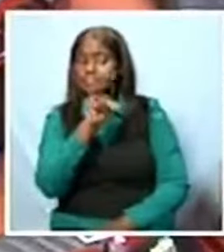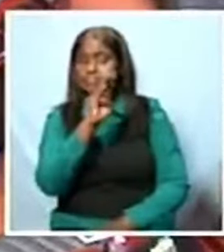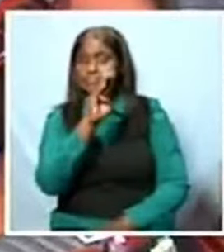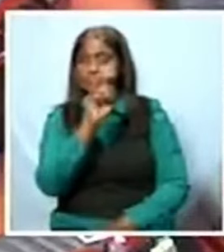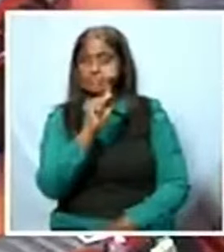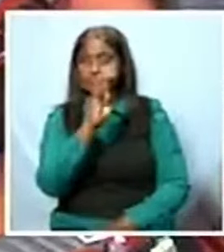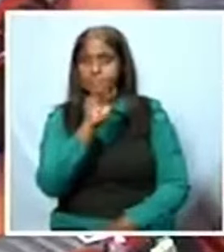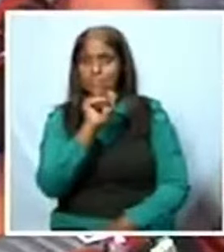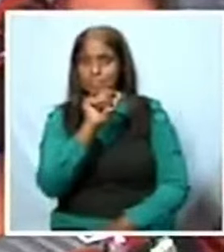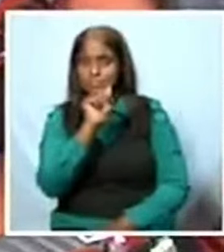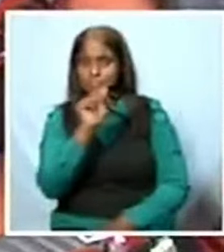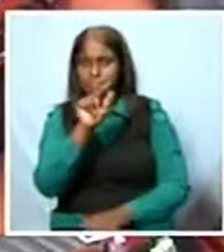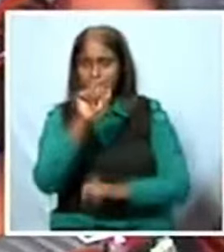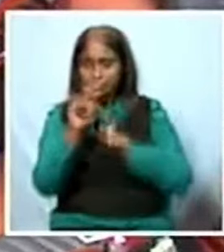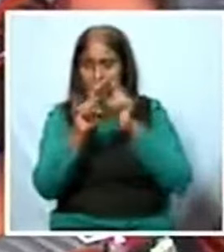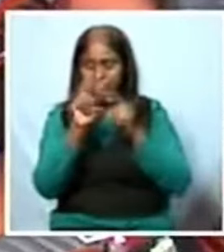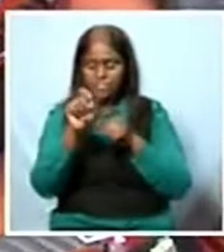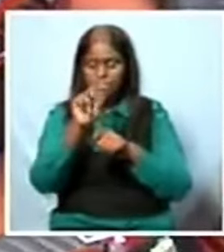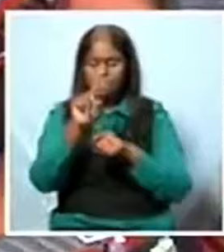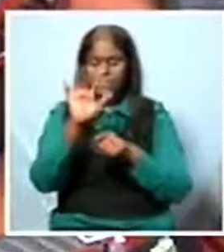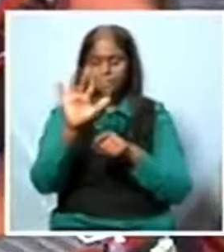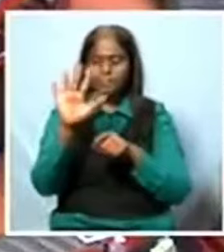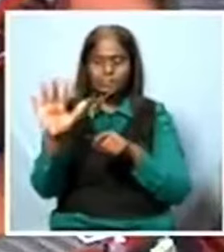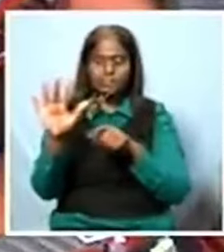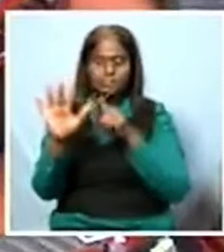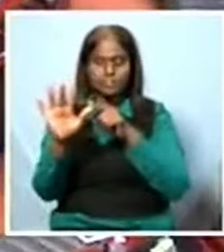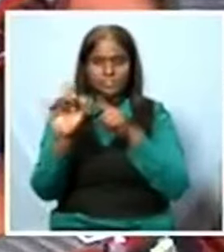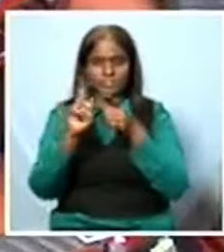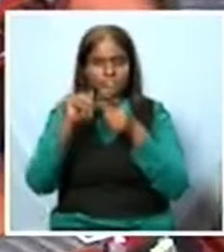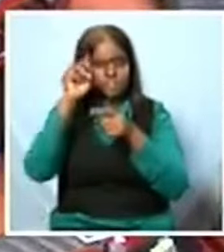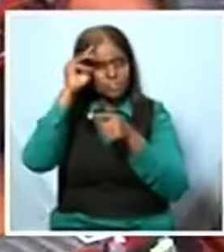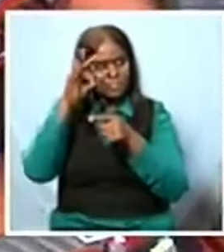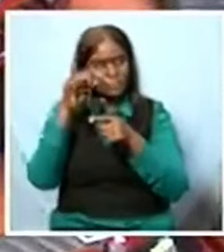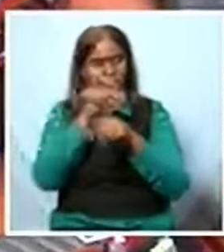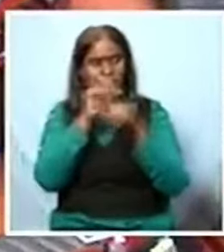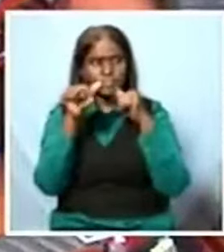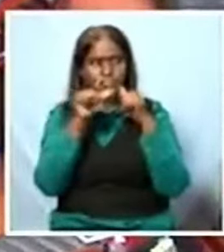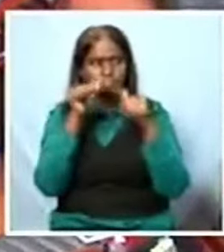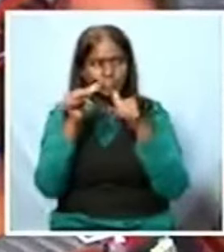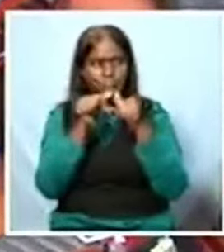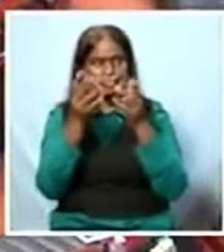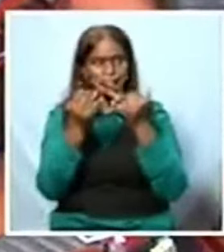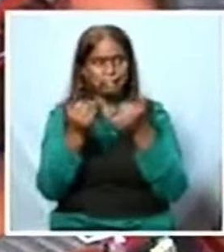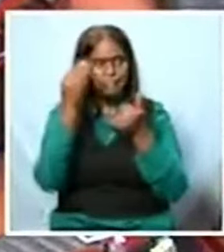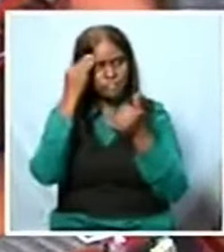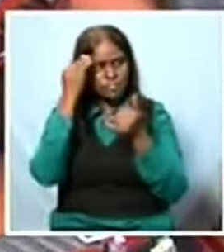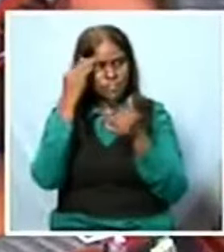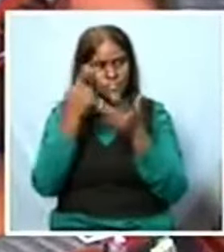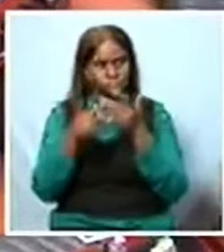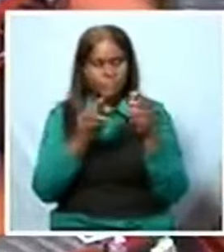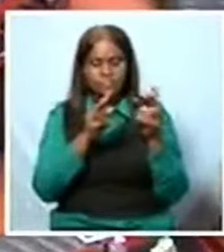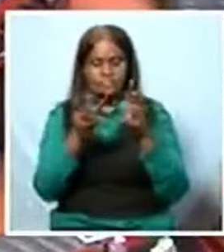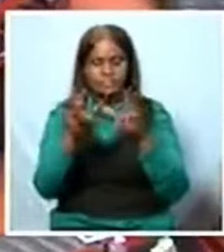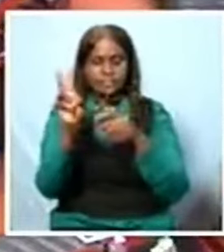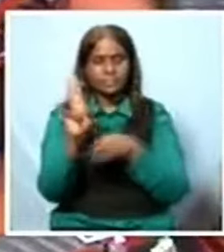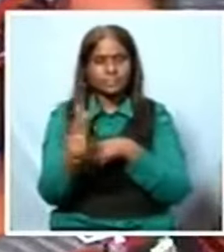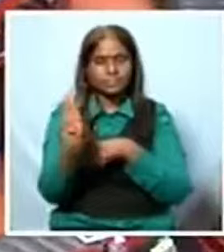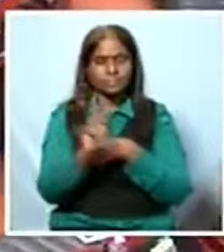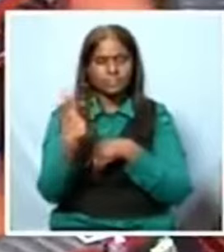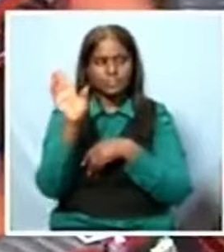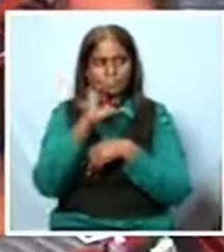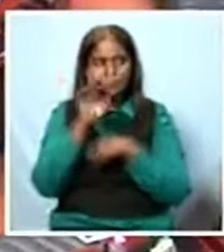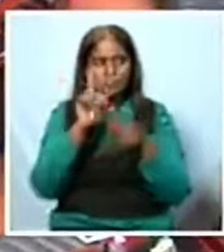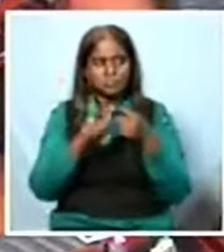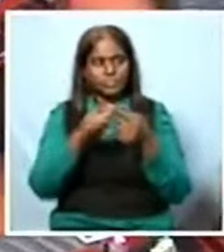Member of Parliament, to ask question 155 to the Minister of Agriculture. He wants to know what criteria was used